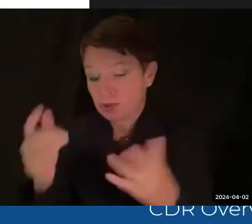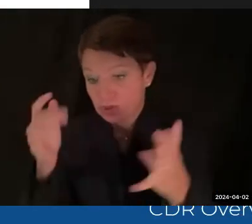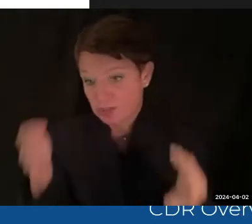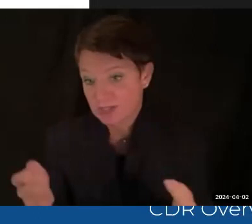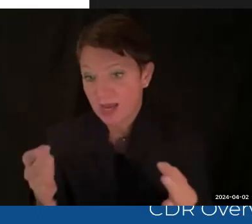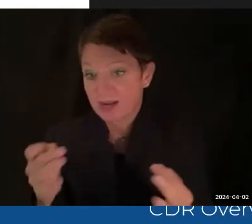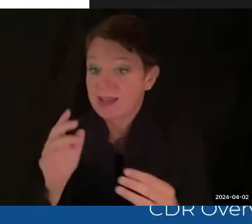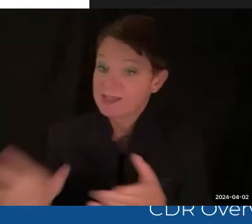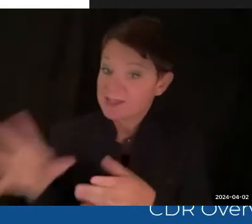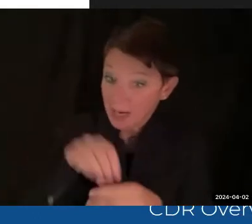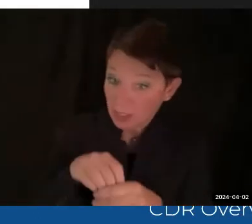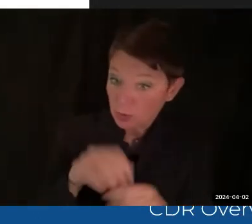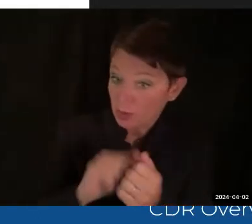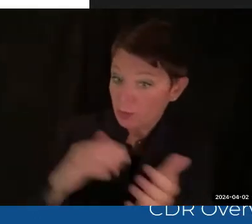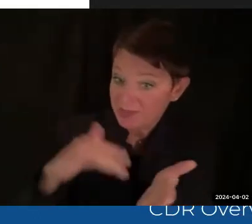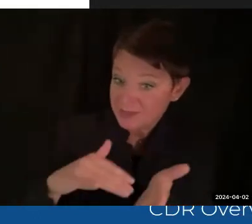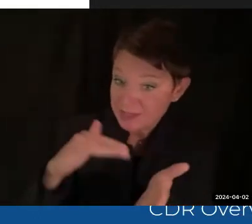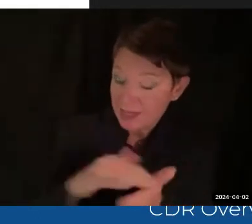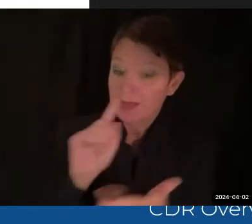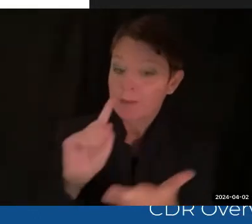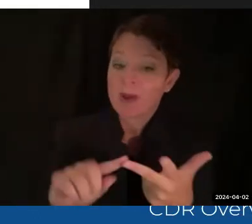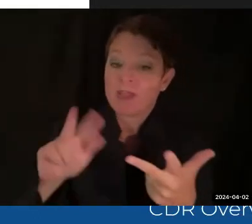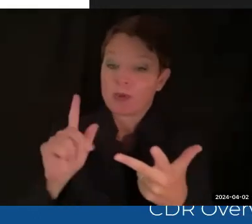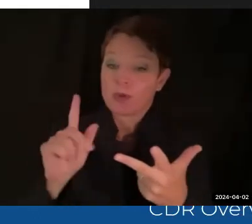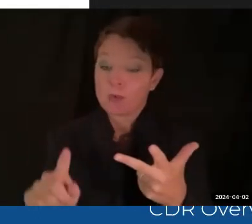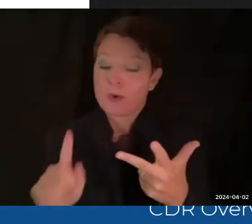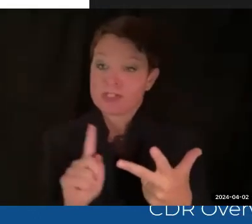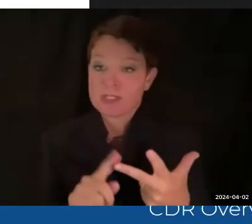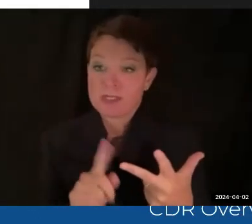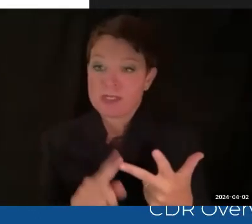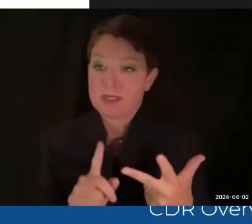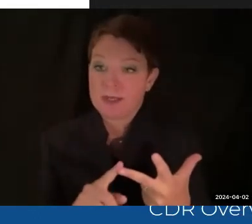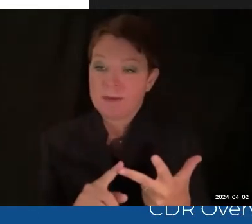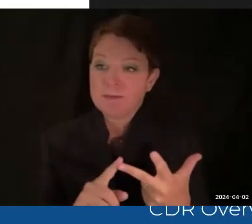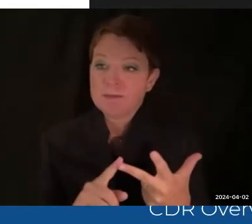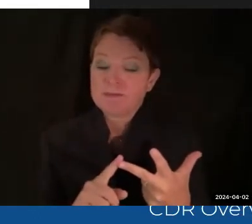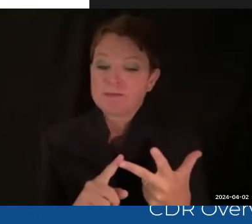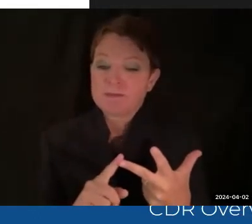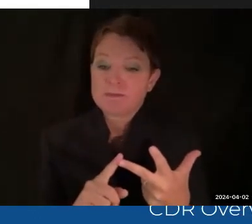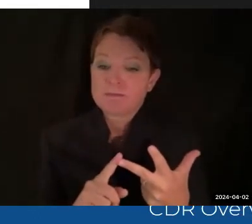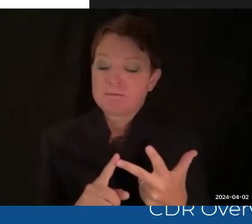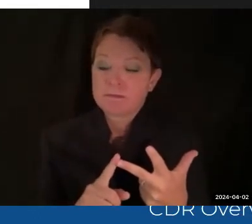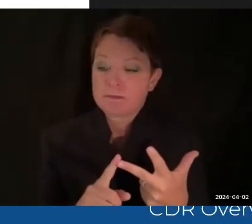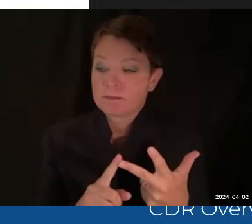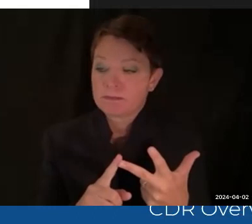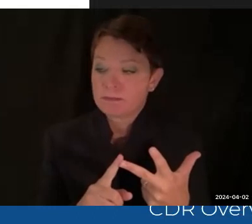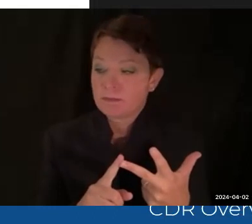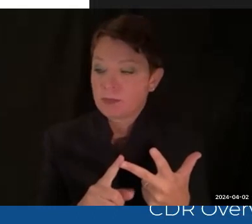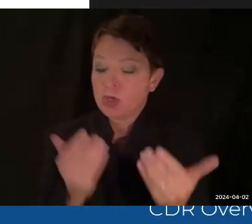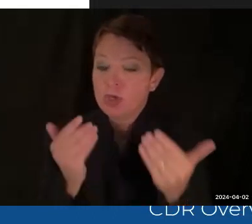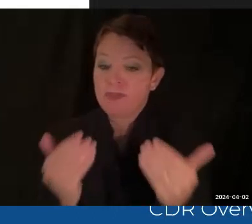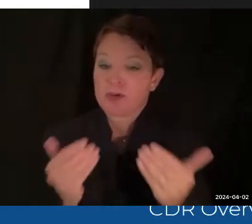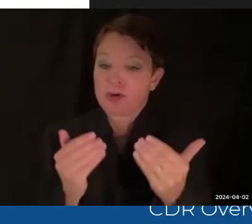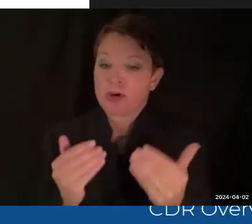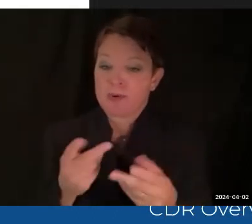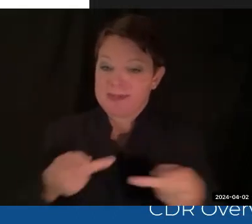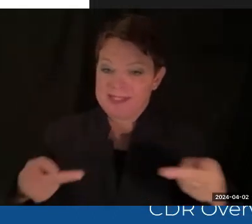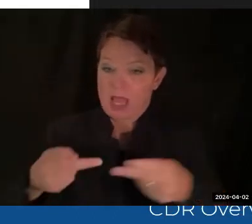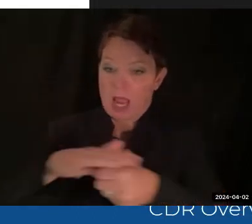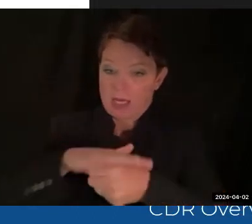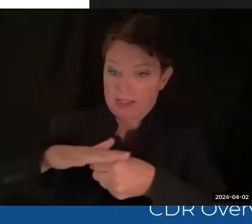is that accounted for? And then my third question has to do with the current site.